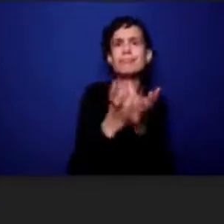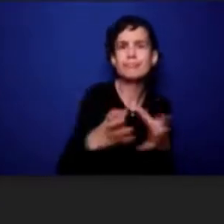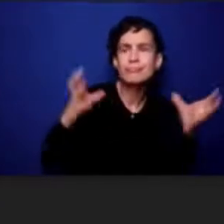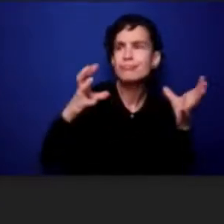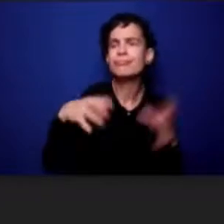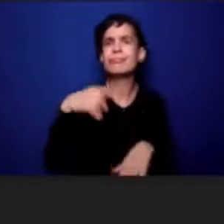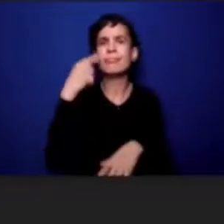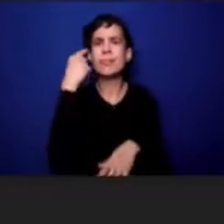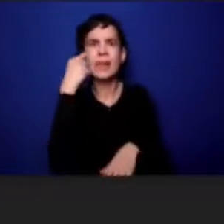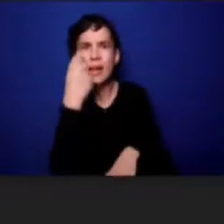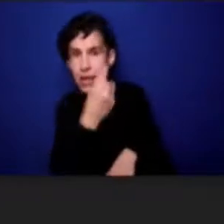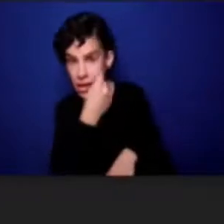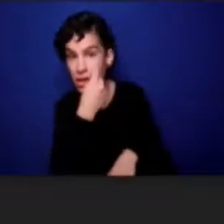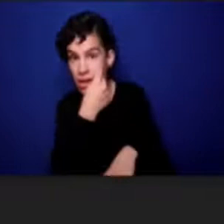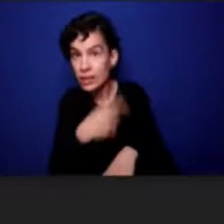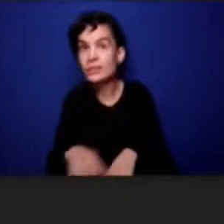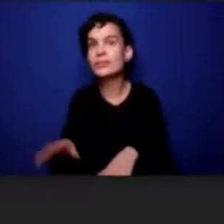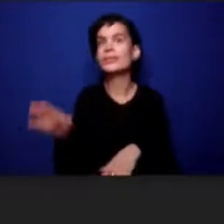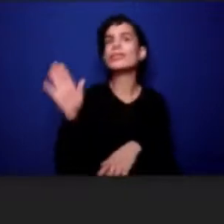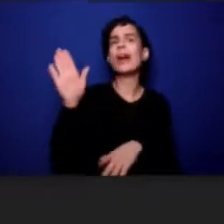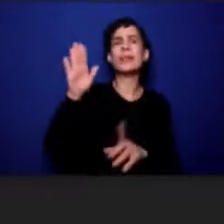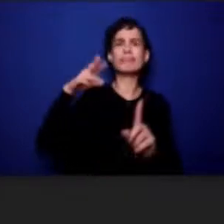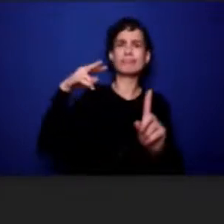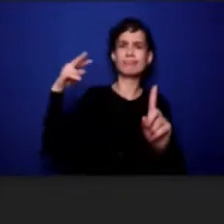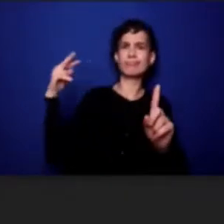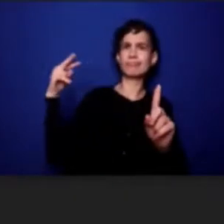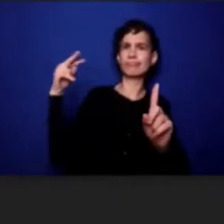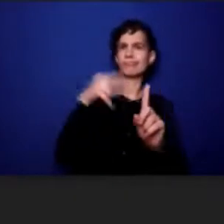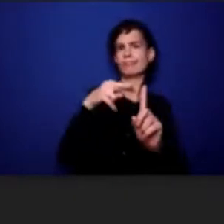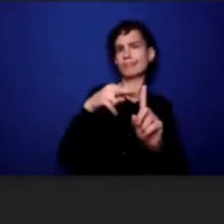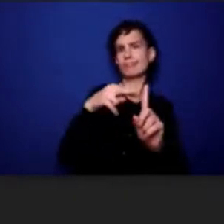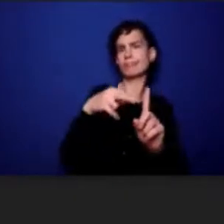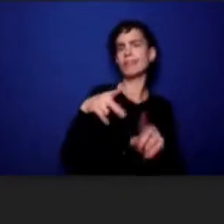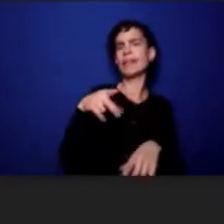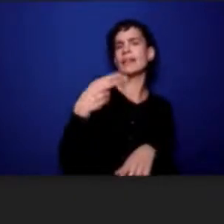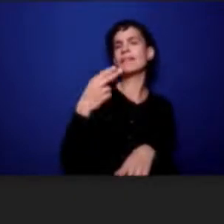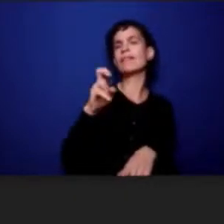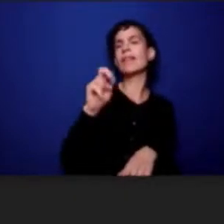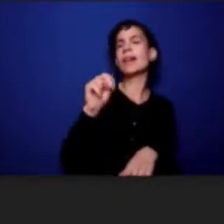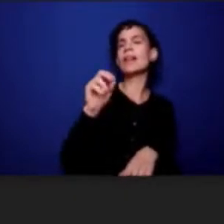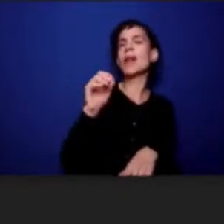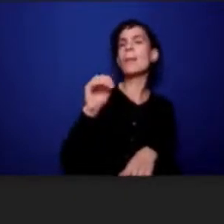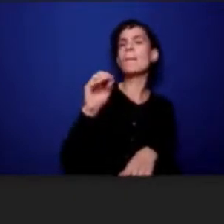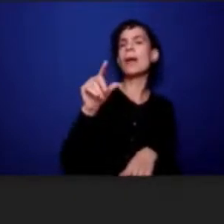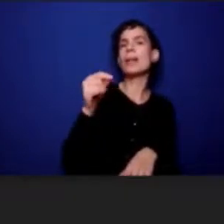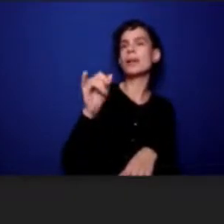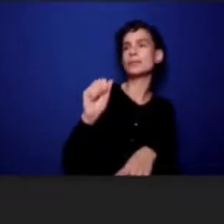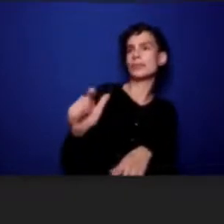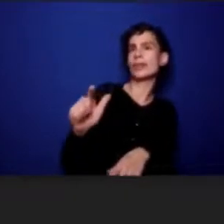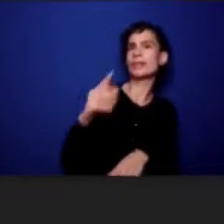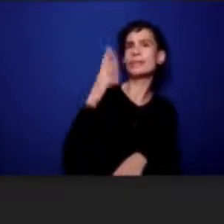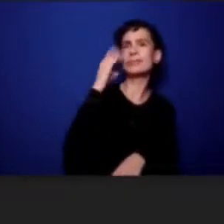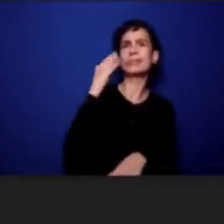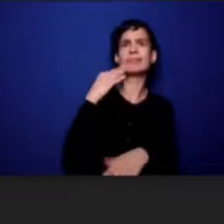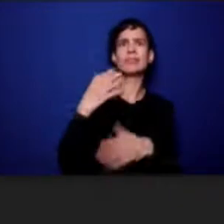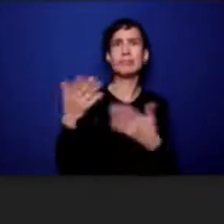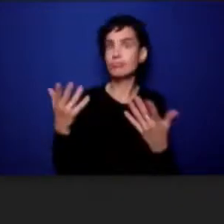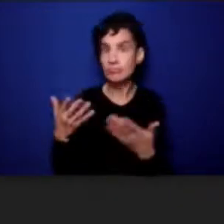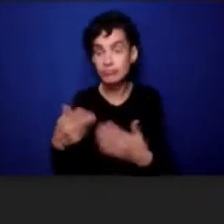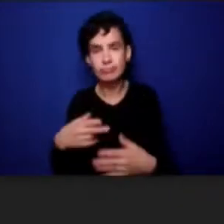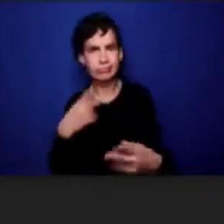approach to matter was phenomenological experience of viewing, Greek visual culture generally,